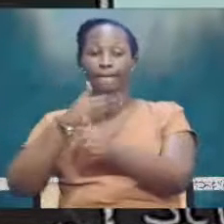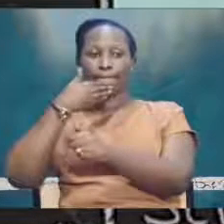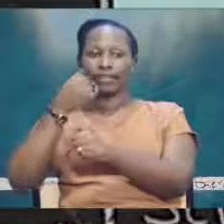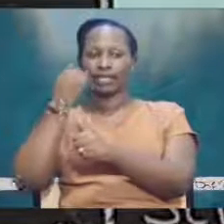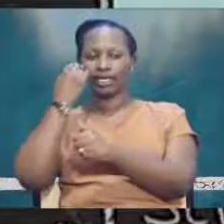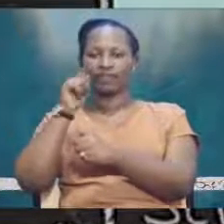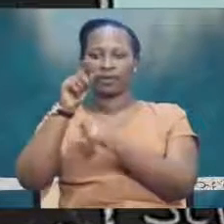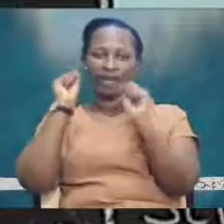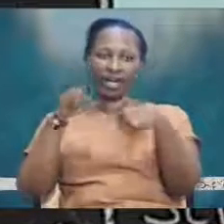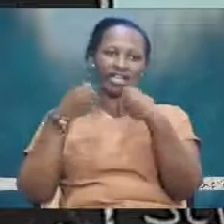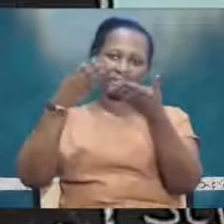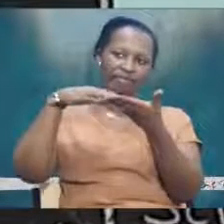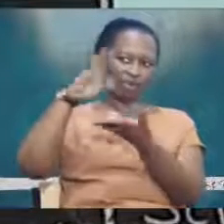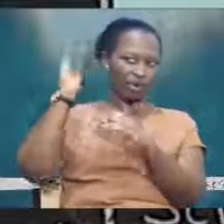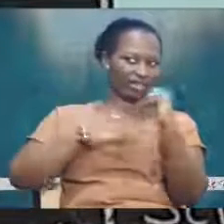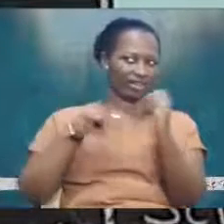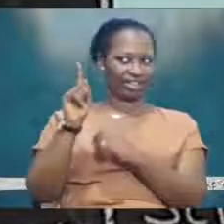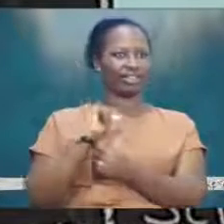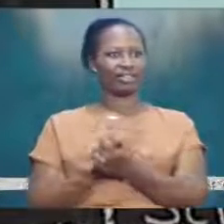can give more than that.